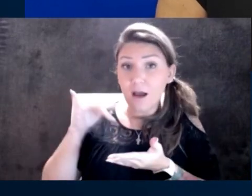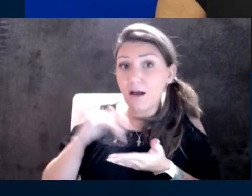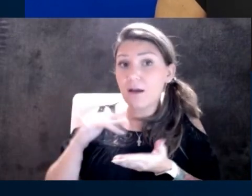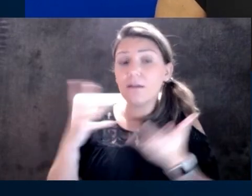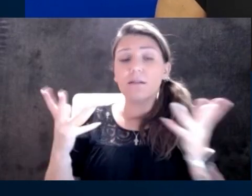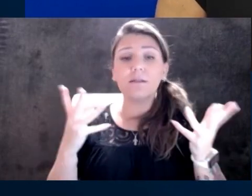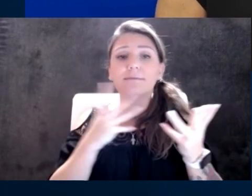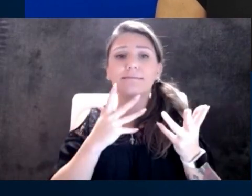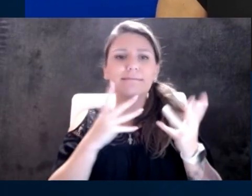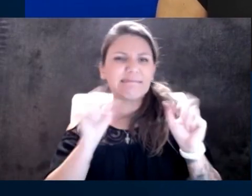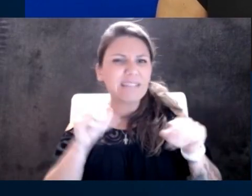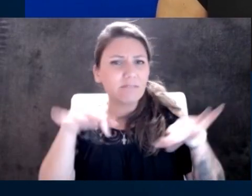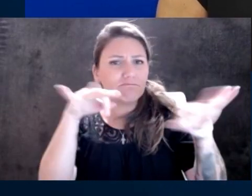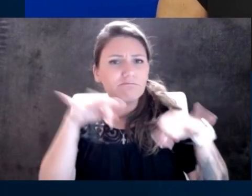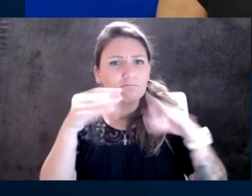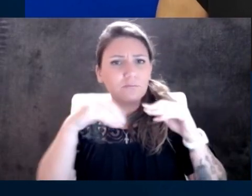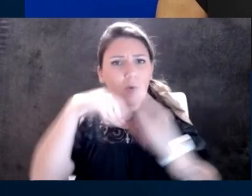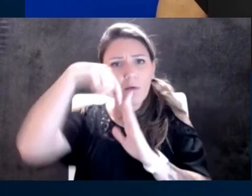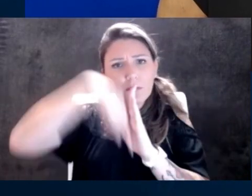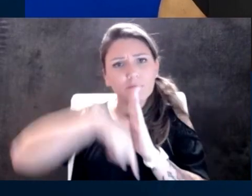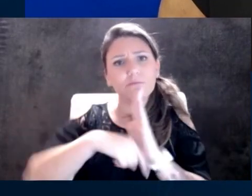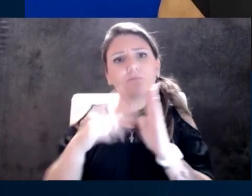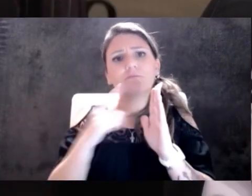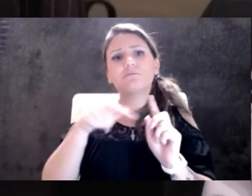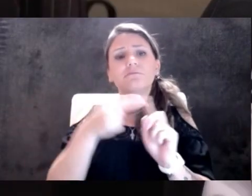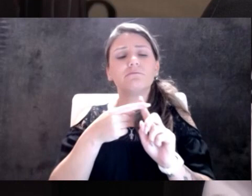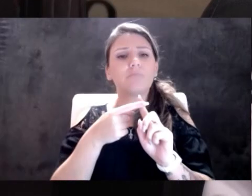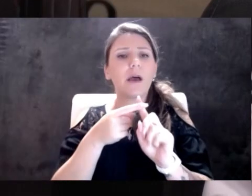little bit about that as far as the importance of early detection.